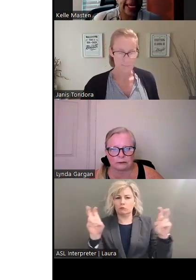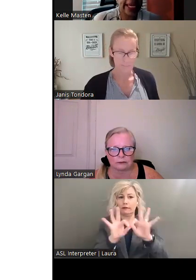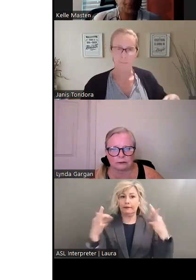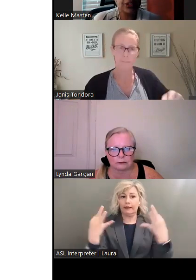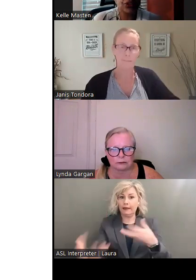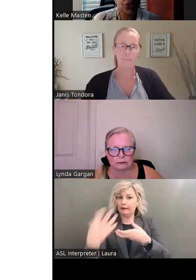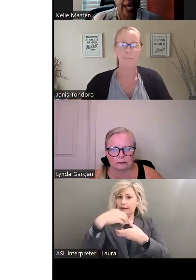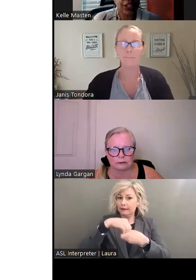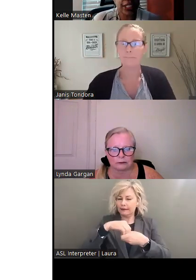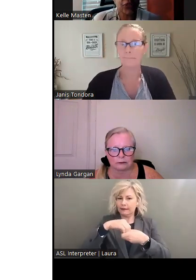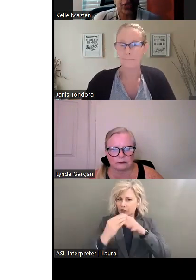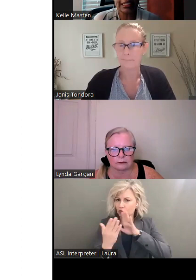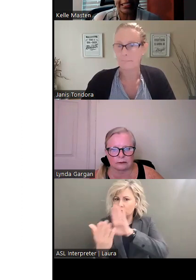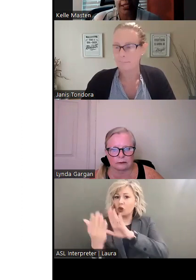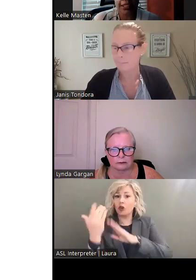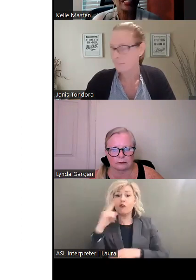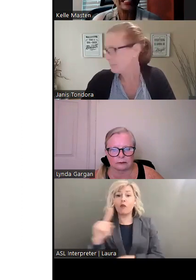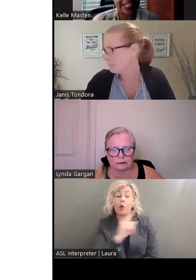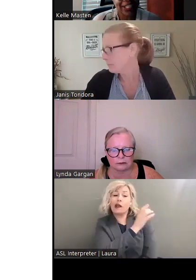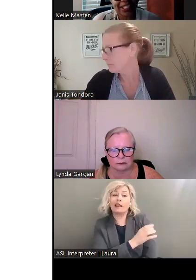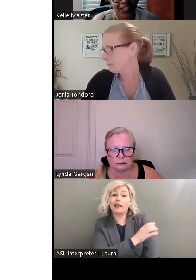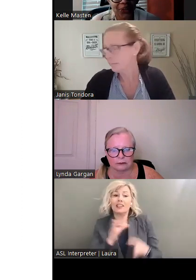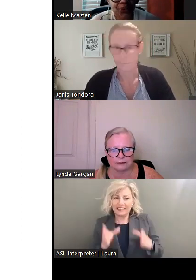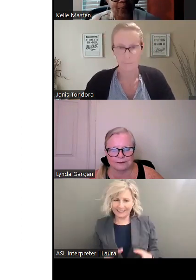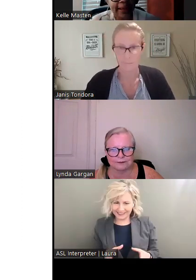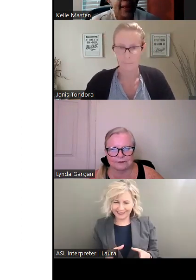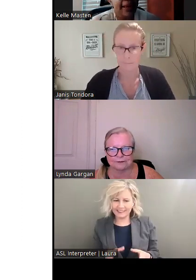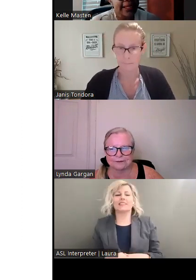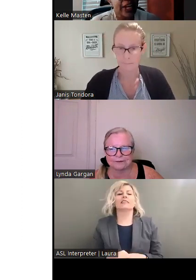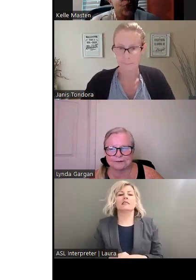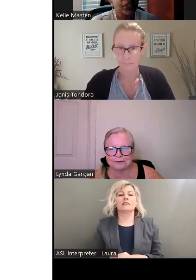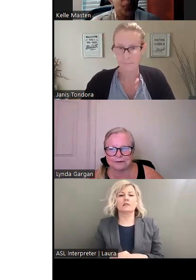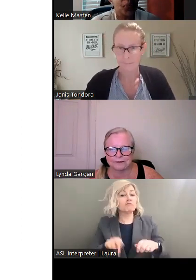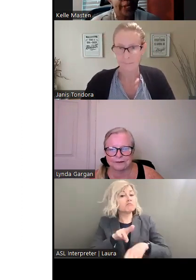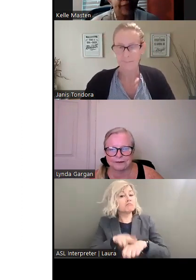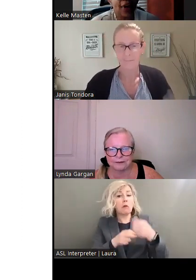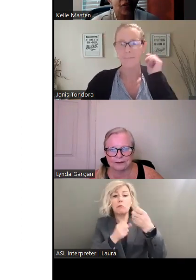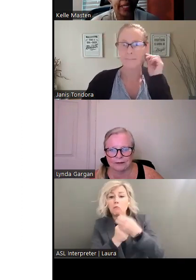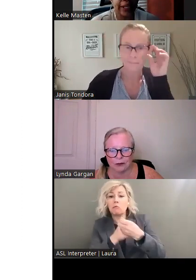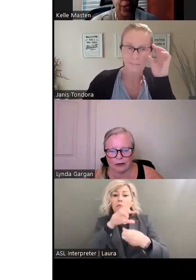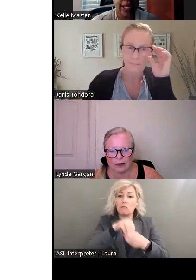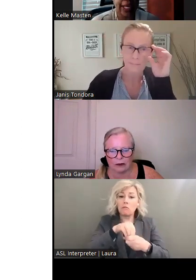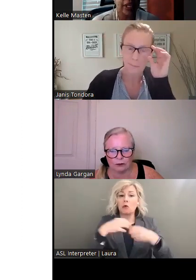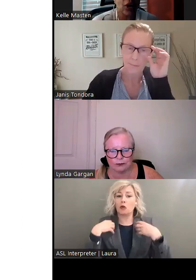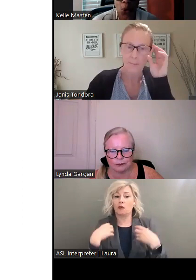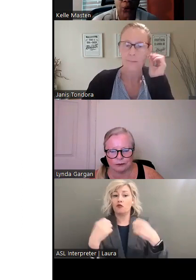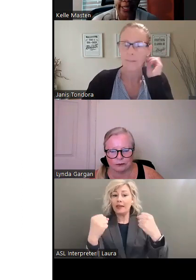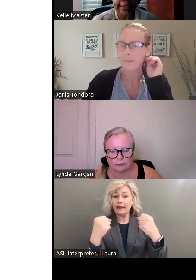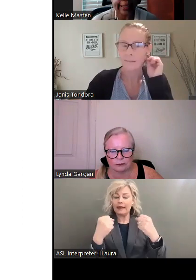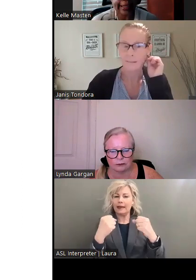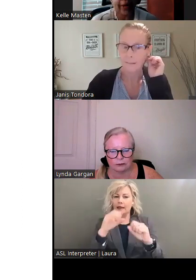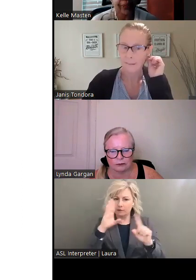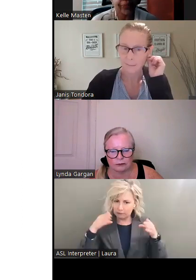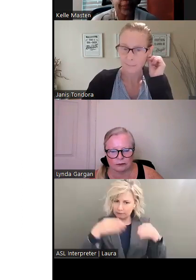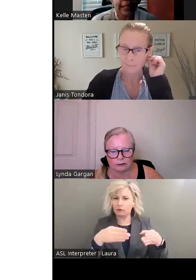Family Engagement Strategies for Clinicians, Natural Support, Involvement, and